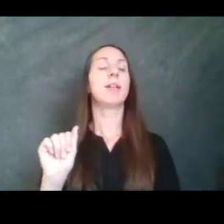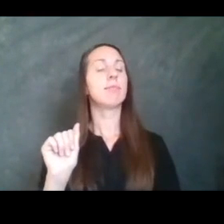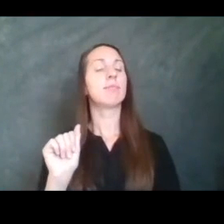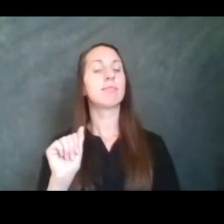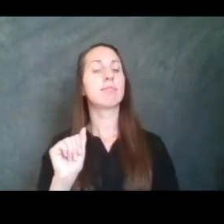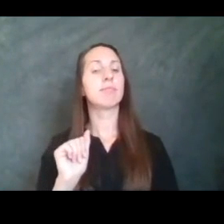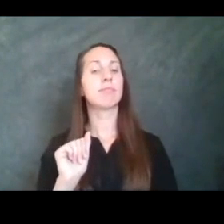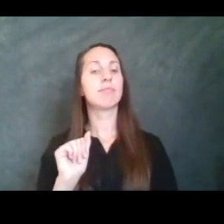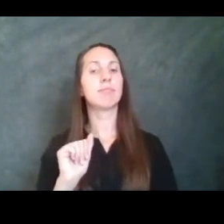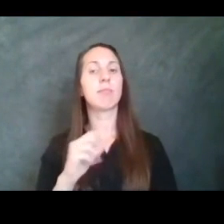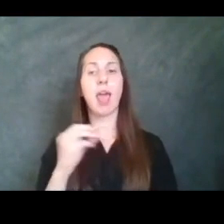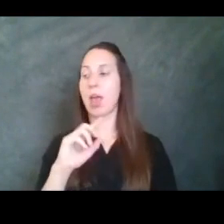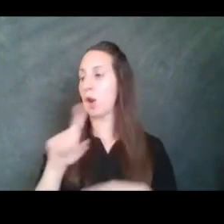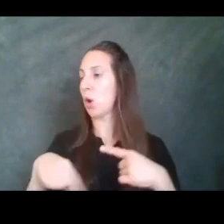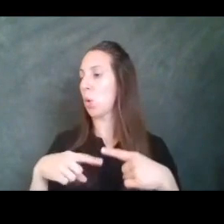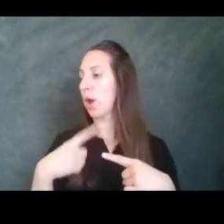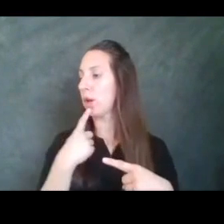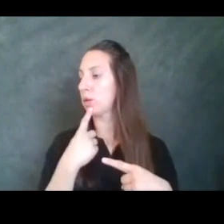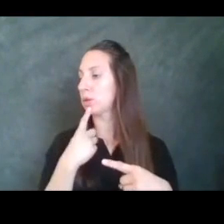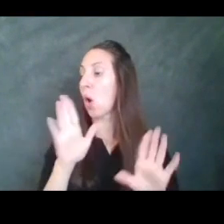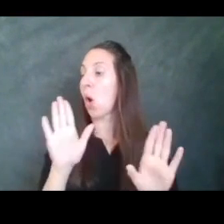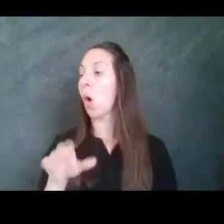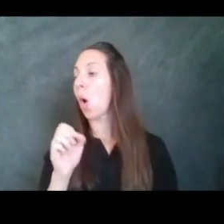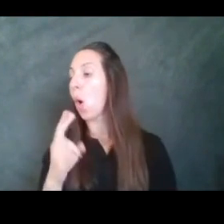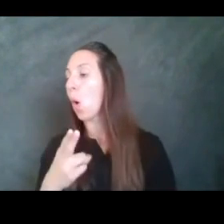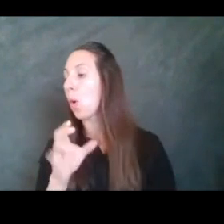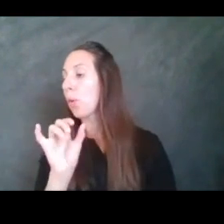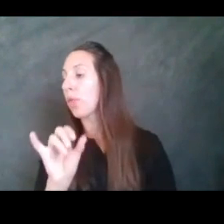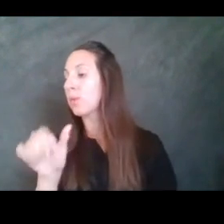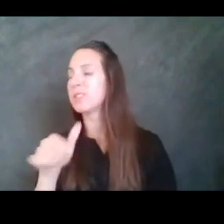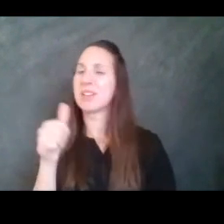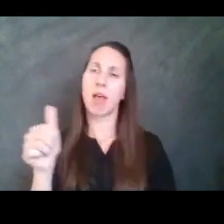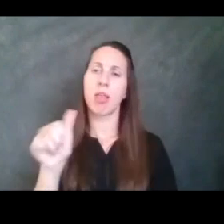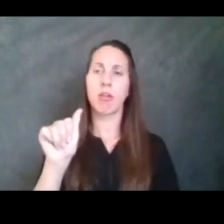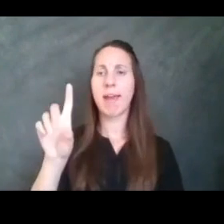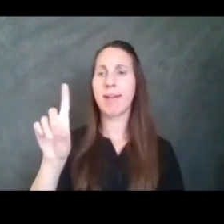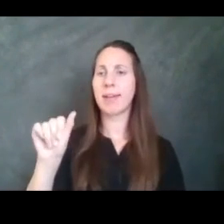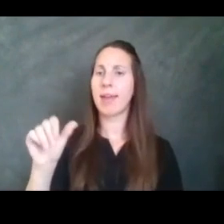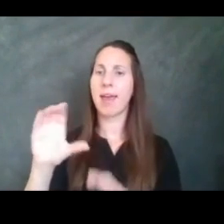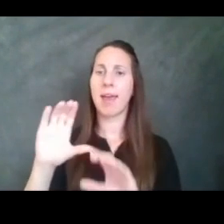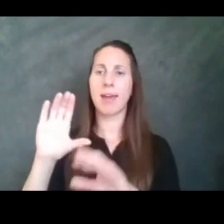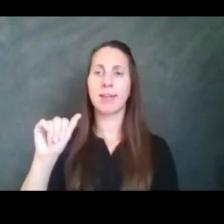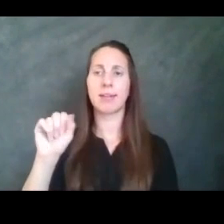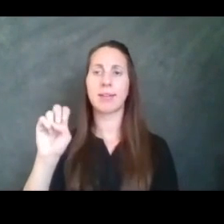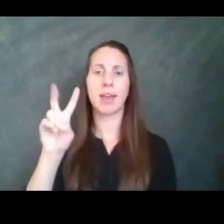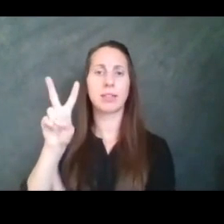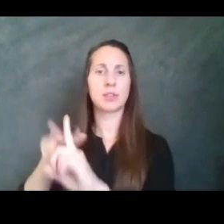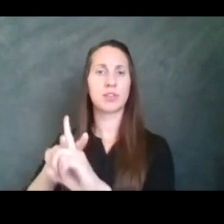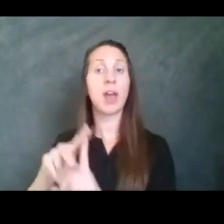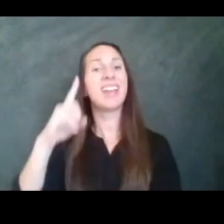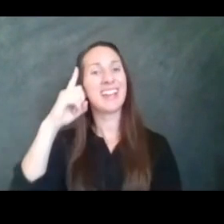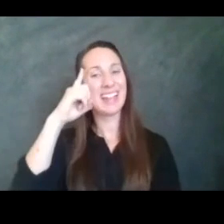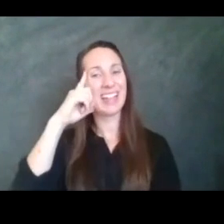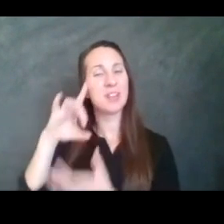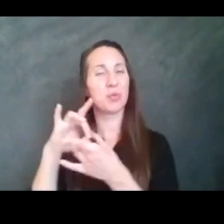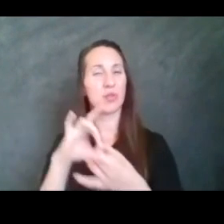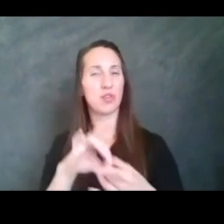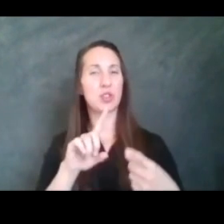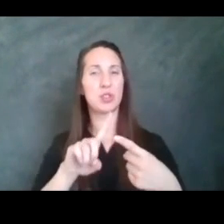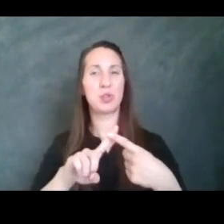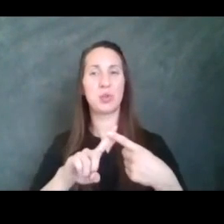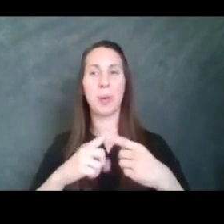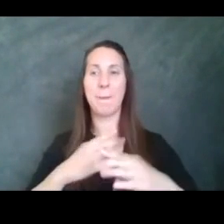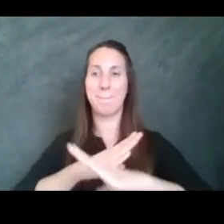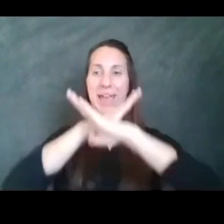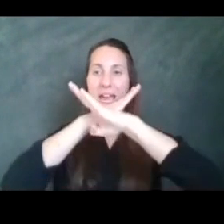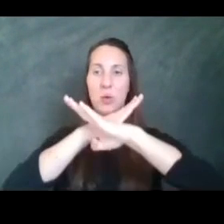and when they say, oh, you know, that was another ADA case that was filed, they think of barrier removal. And